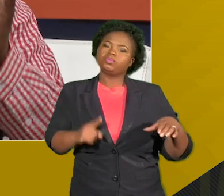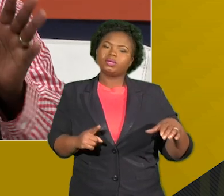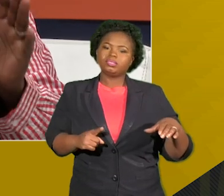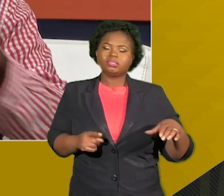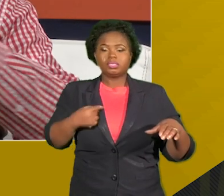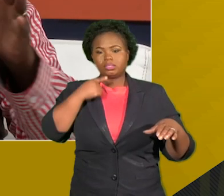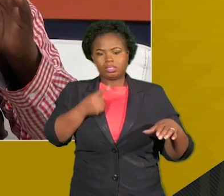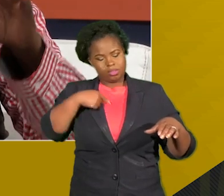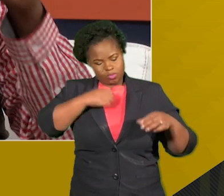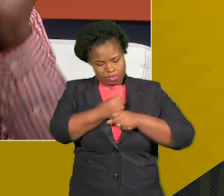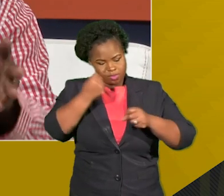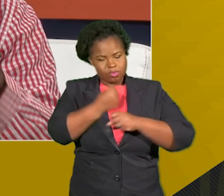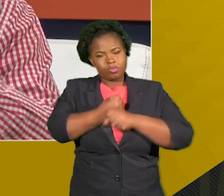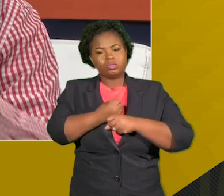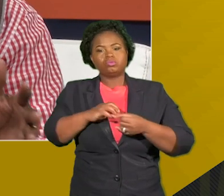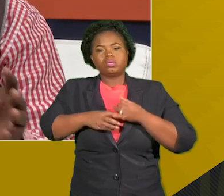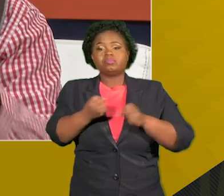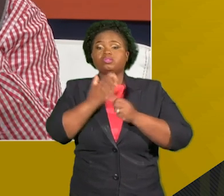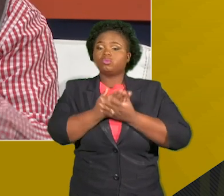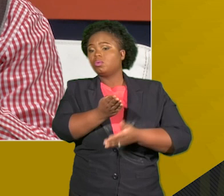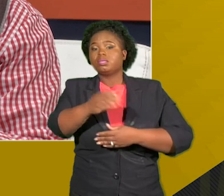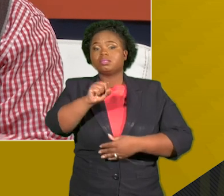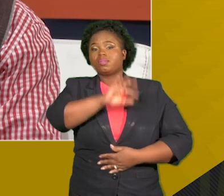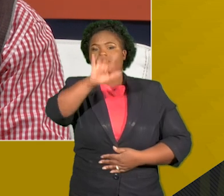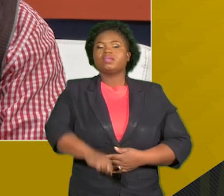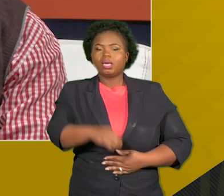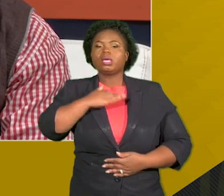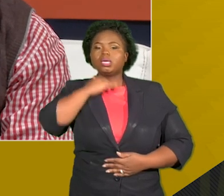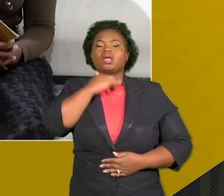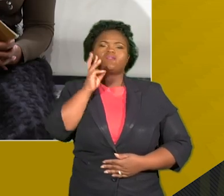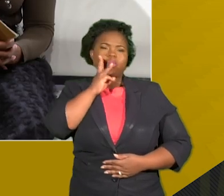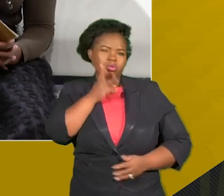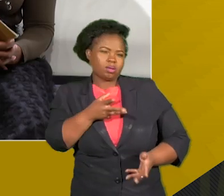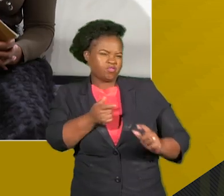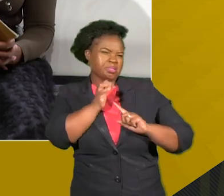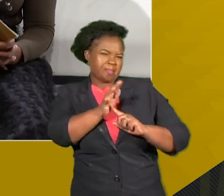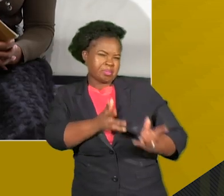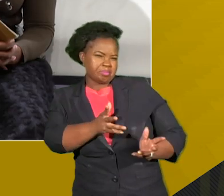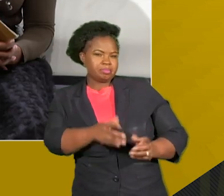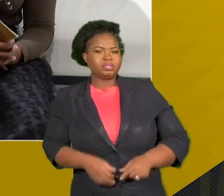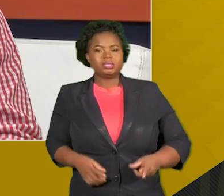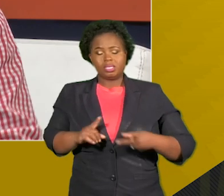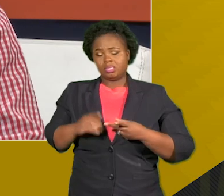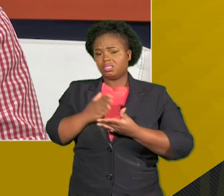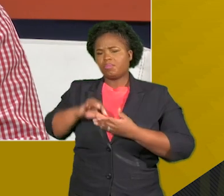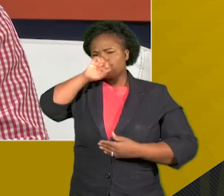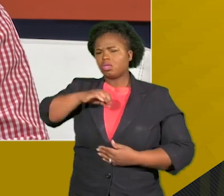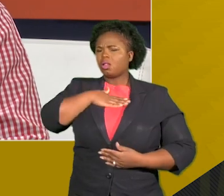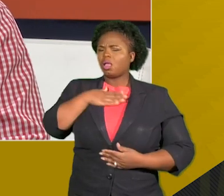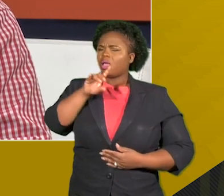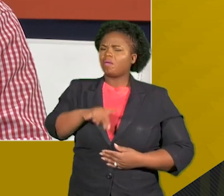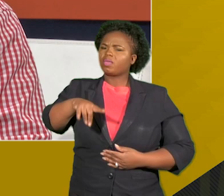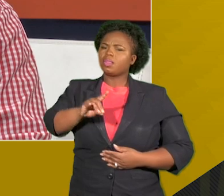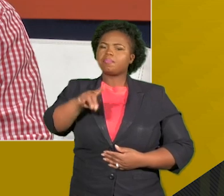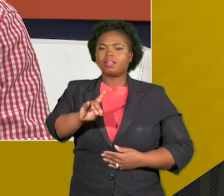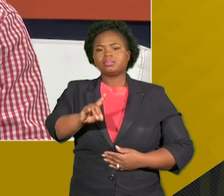But tina umsebenzi wethu nje ukwenza show ukuthi South Africa siba namanzi. Ngiyabekisa. Then kunabantu abathanda ilwane, for example. Yabona?